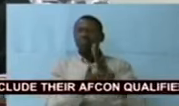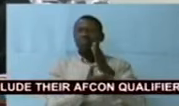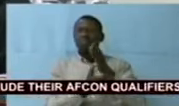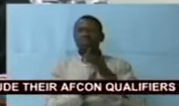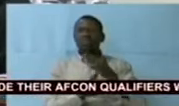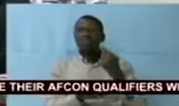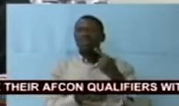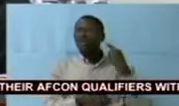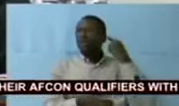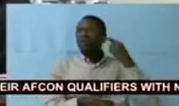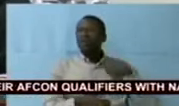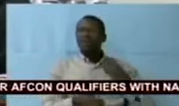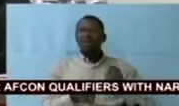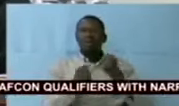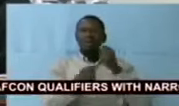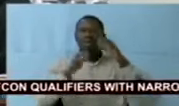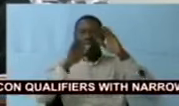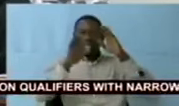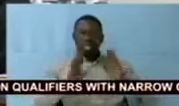moi.